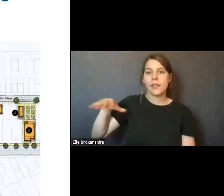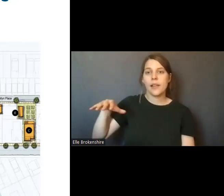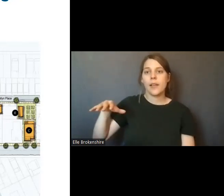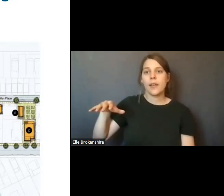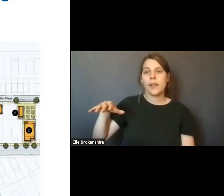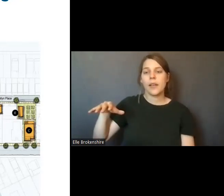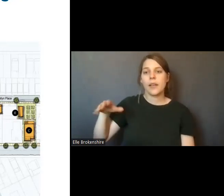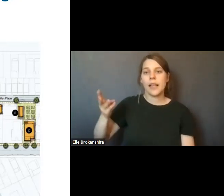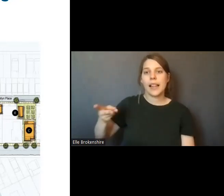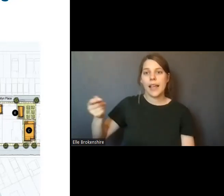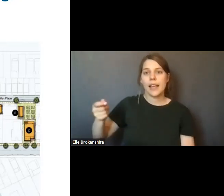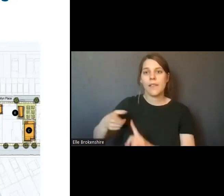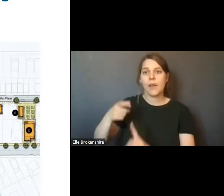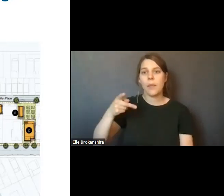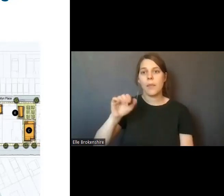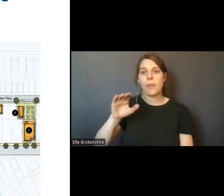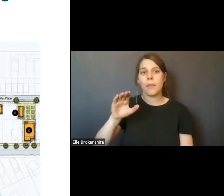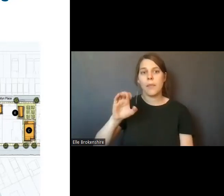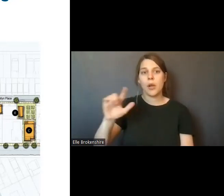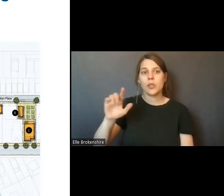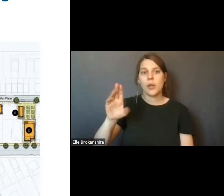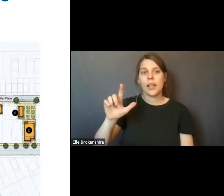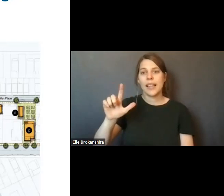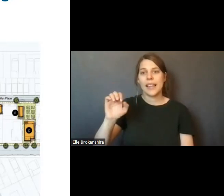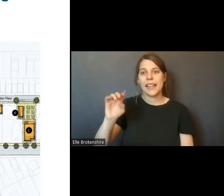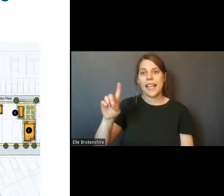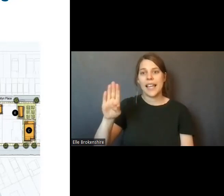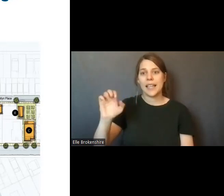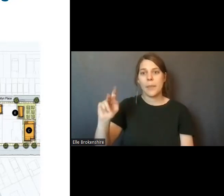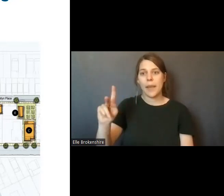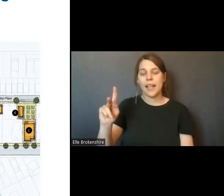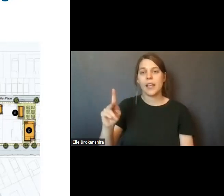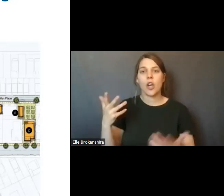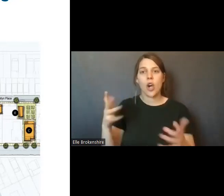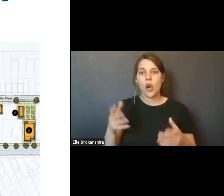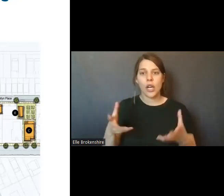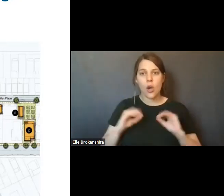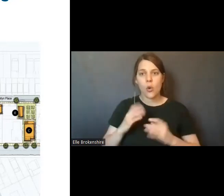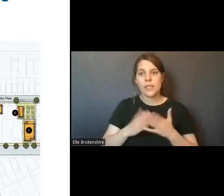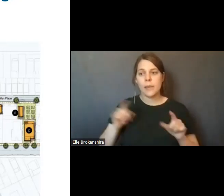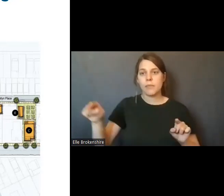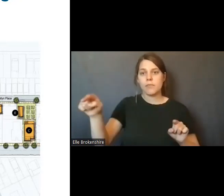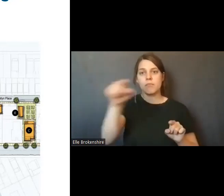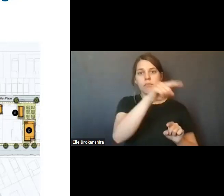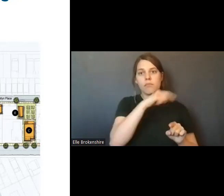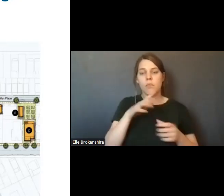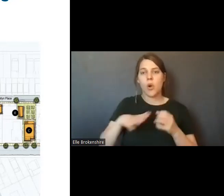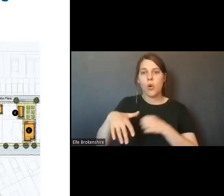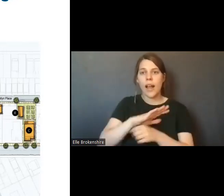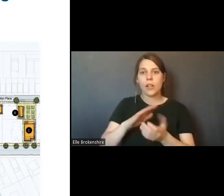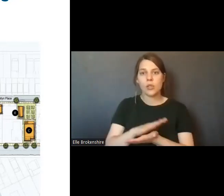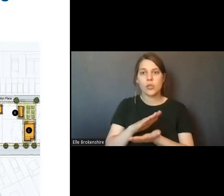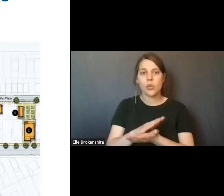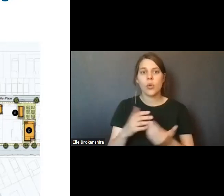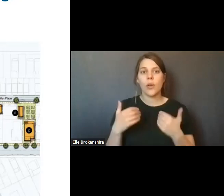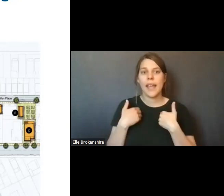several privately owned parcels next to the school. Today, we have Kay Chase Patterson, Chief Executive Officer of Urban